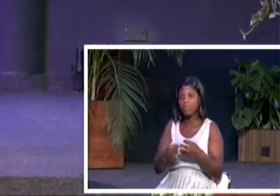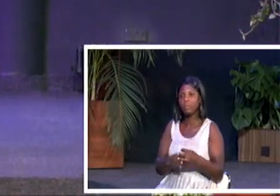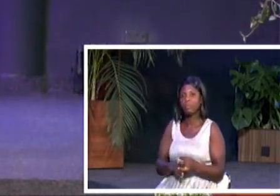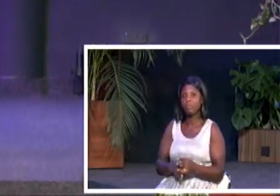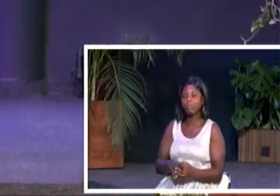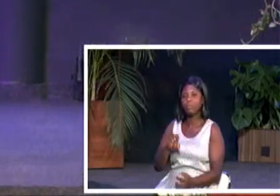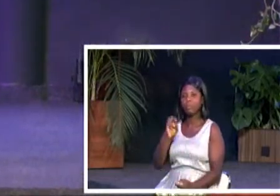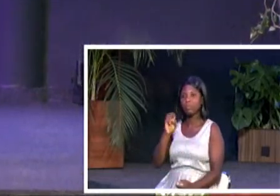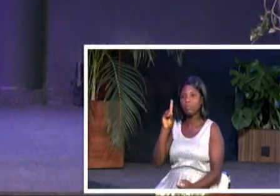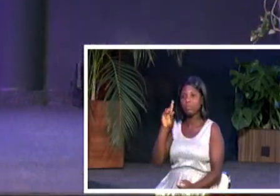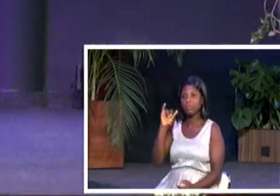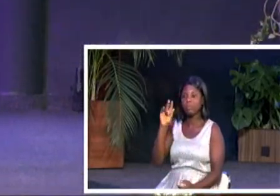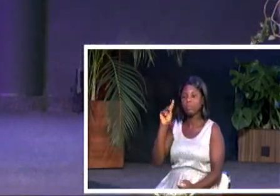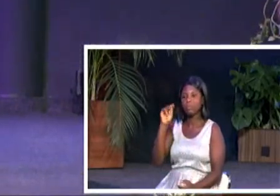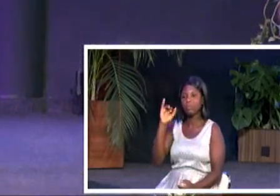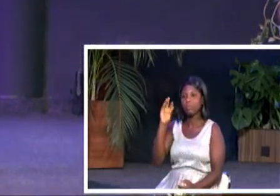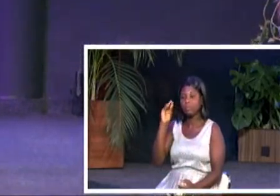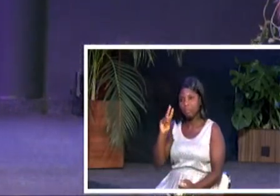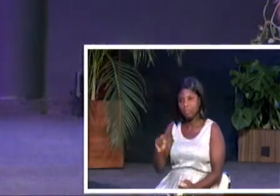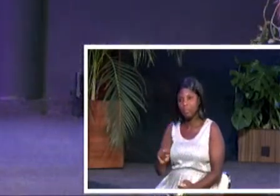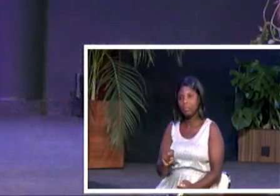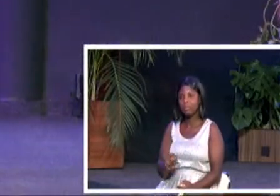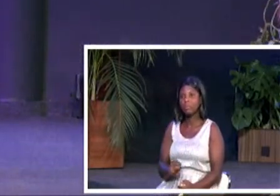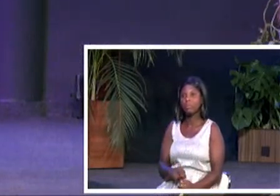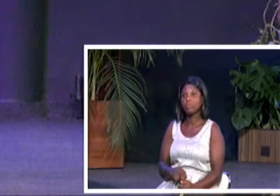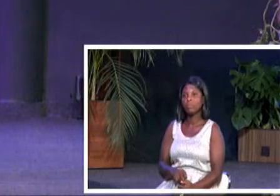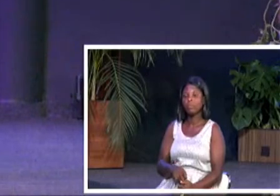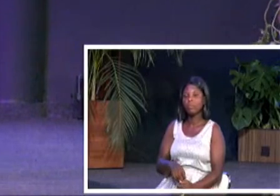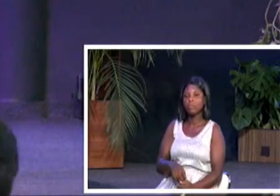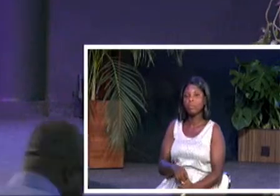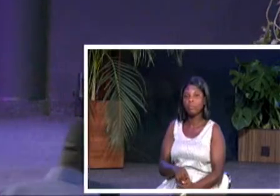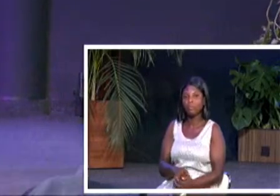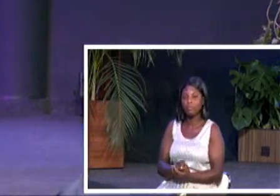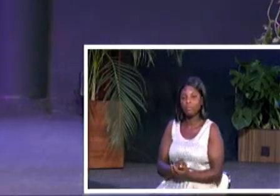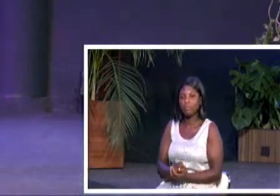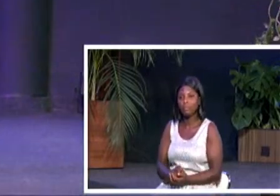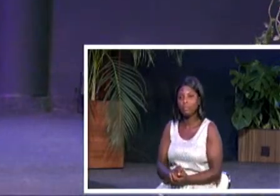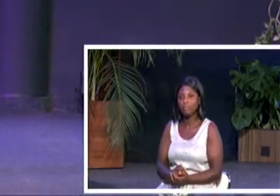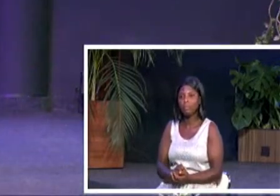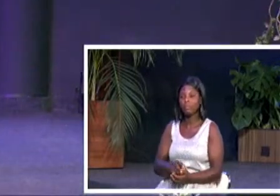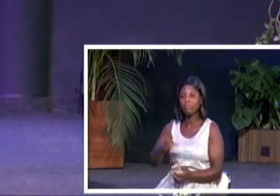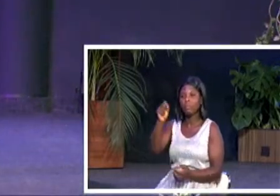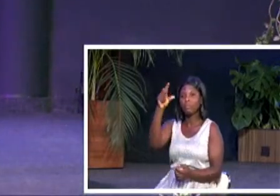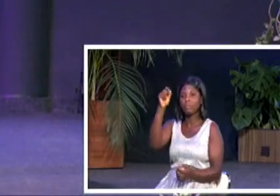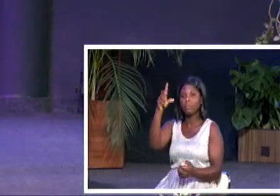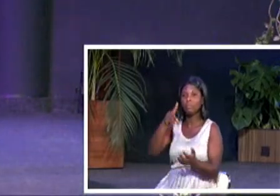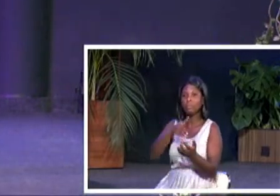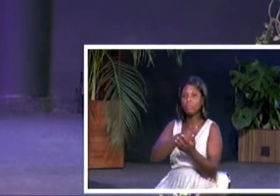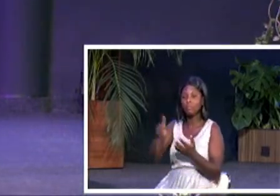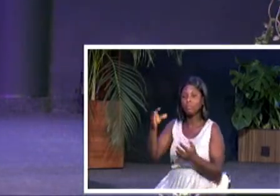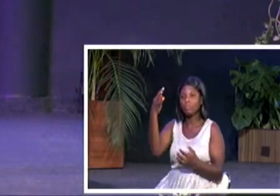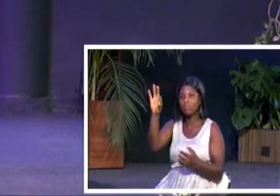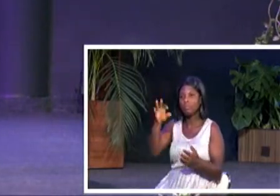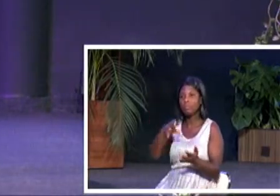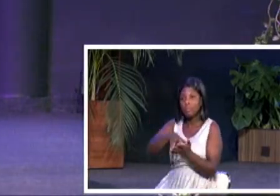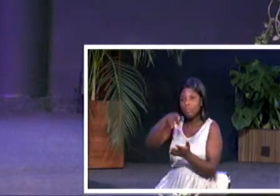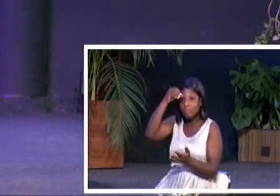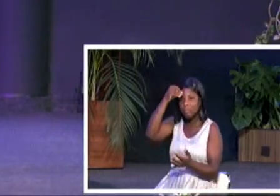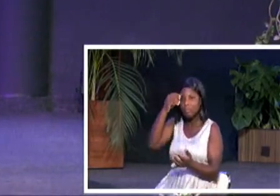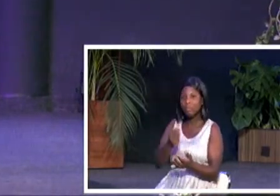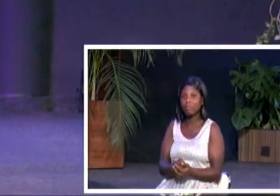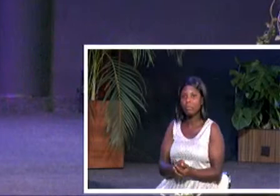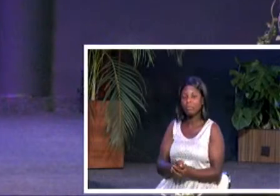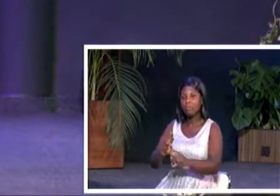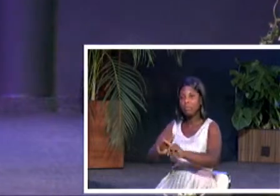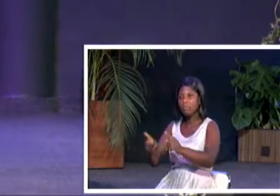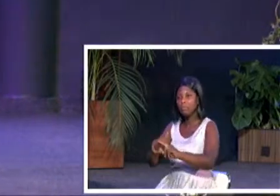our PCH Season 2 Hangouts. We've had a wonderful 11 weeks of learning back-to-back with different resource persons,